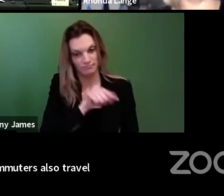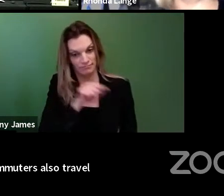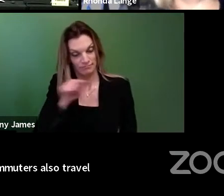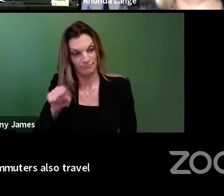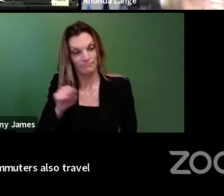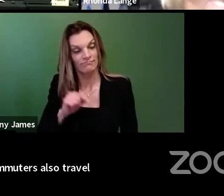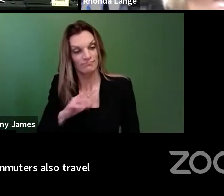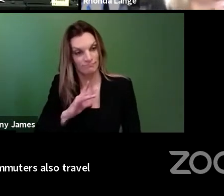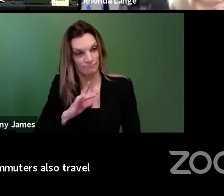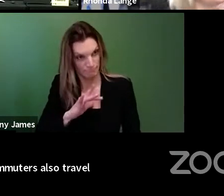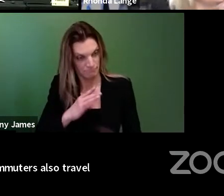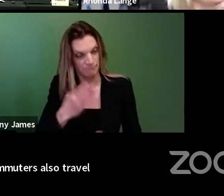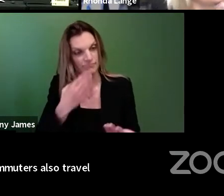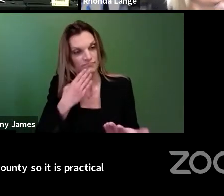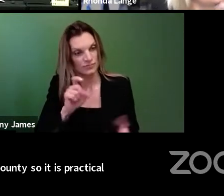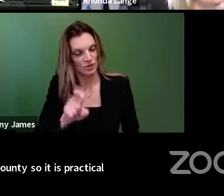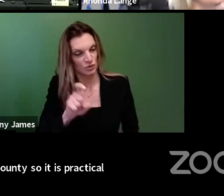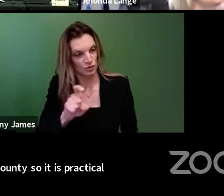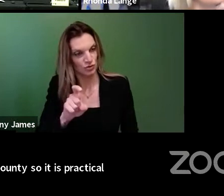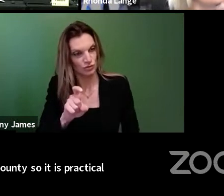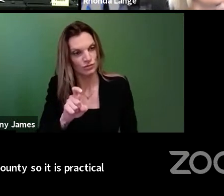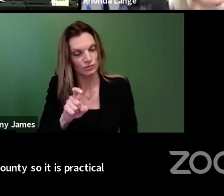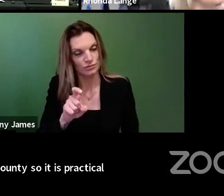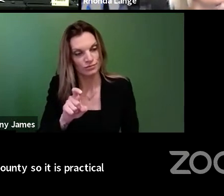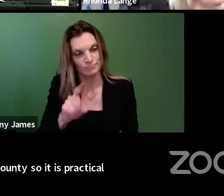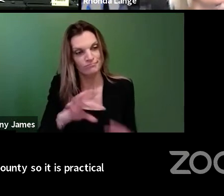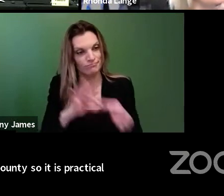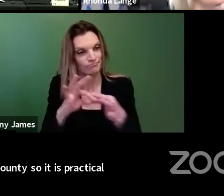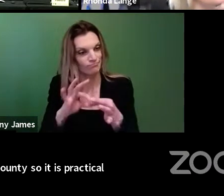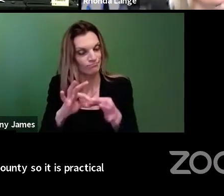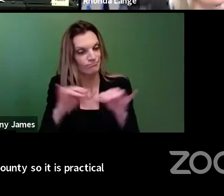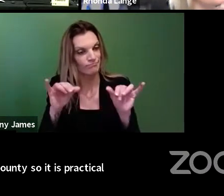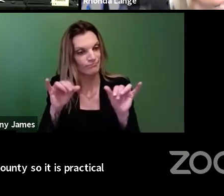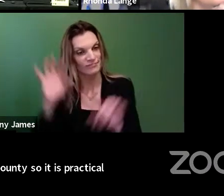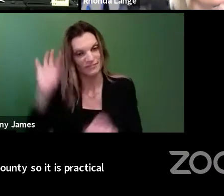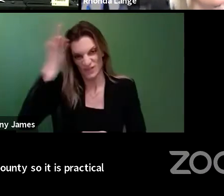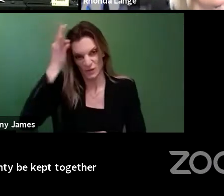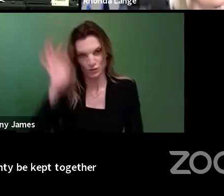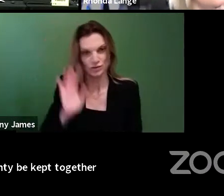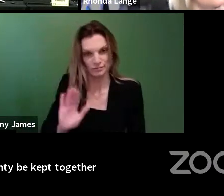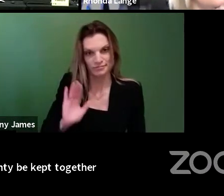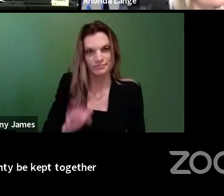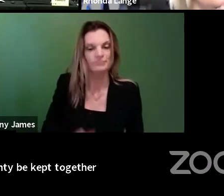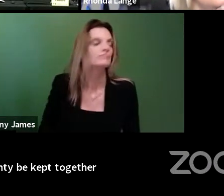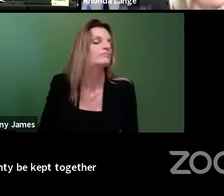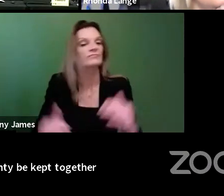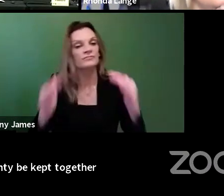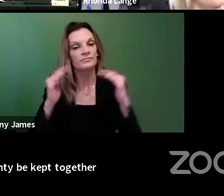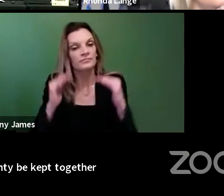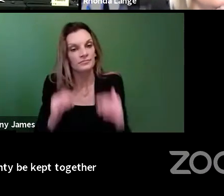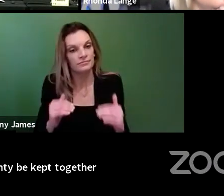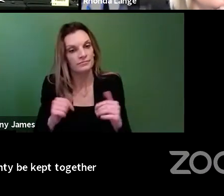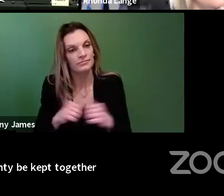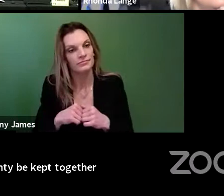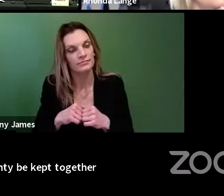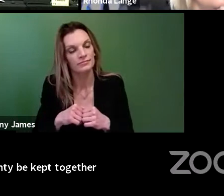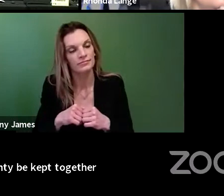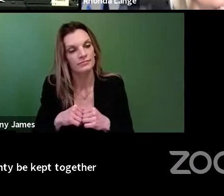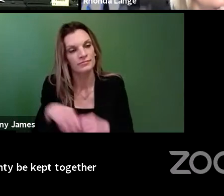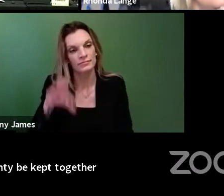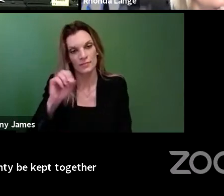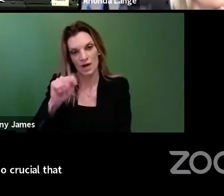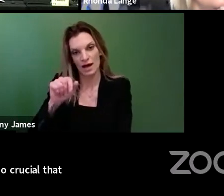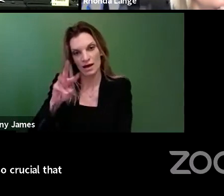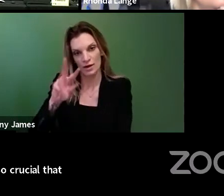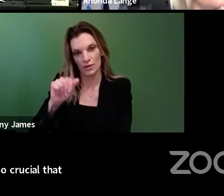that Muskegon and Ottawa County be kept together on a federal level. It is also crucial that Ottawa County be kept whole